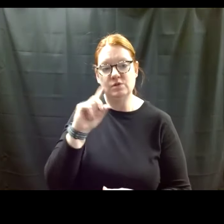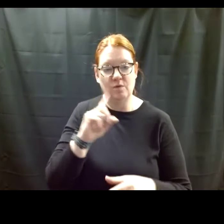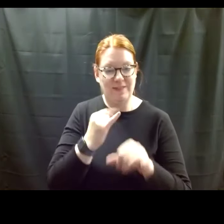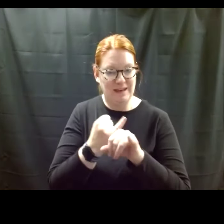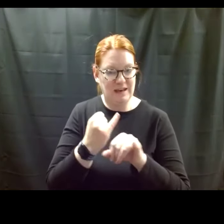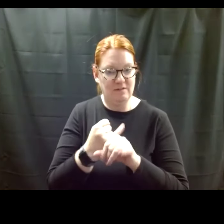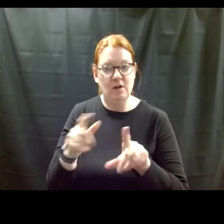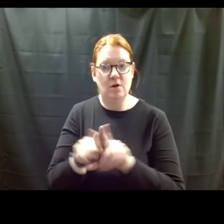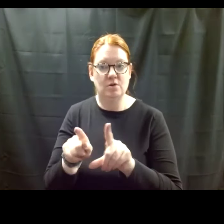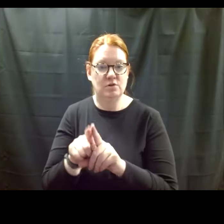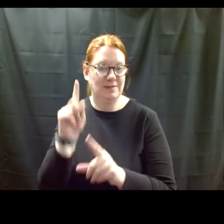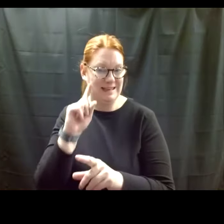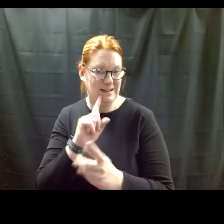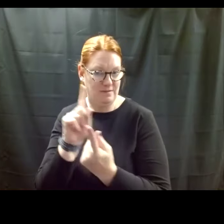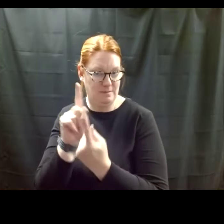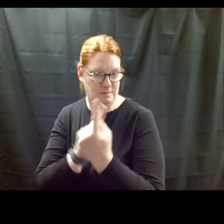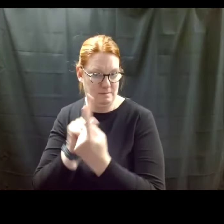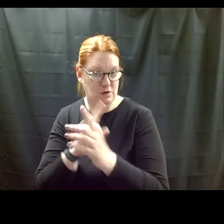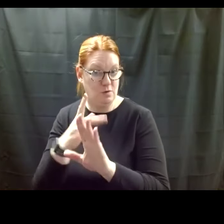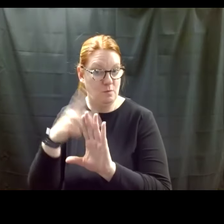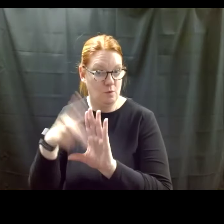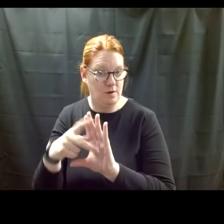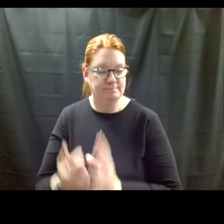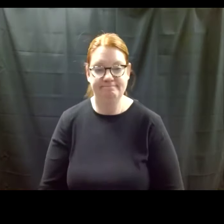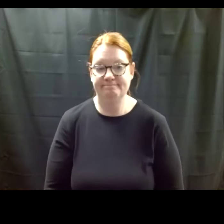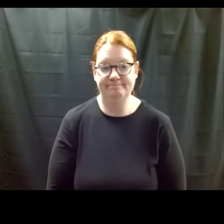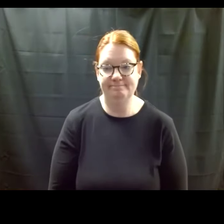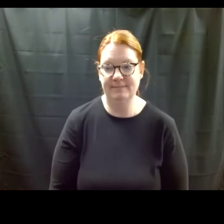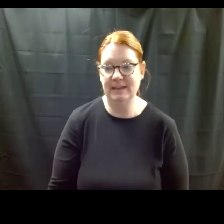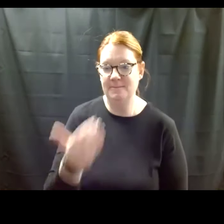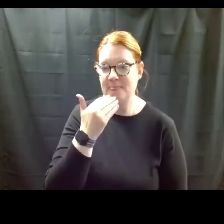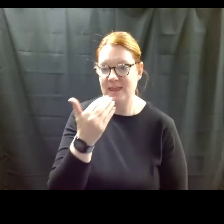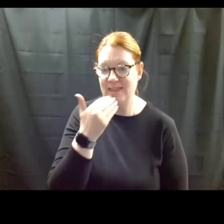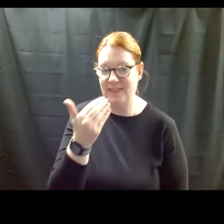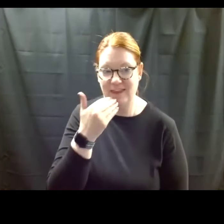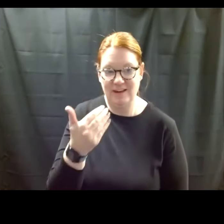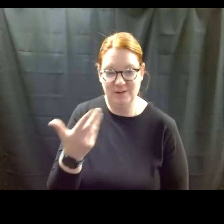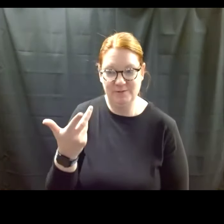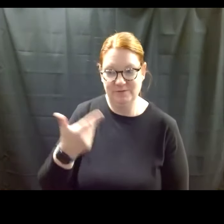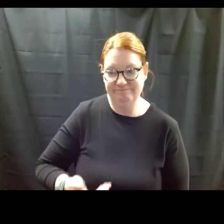also the Deaf Mentor Program. Thank you for having me, everybody.